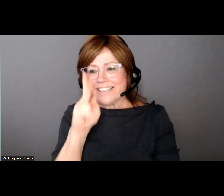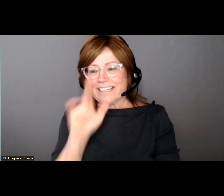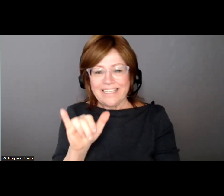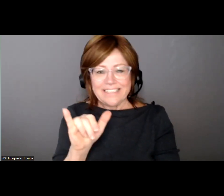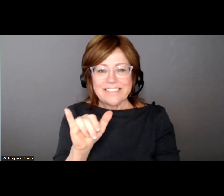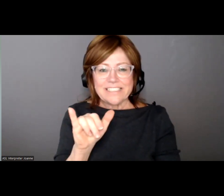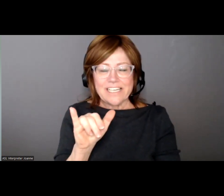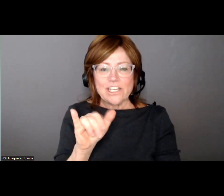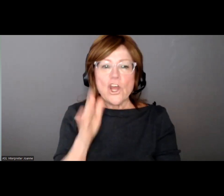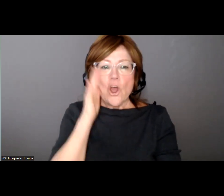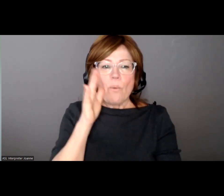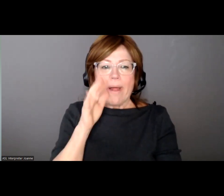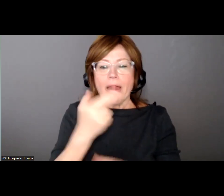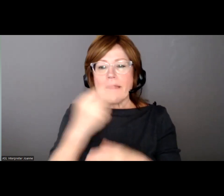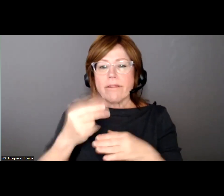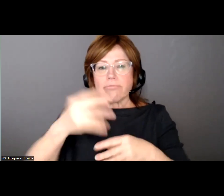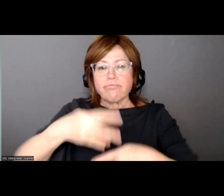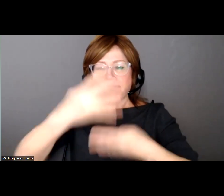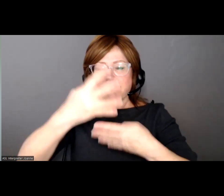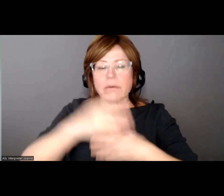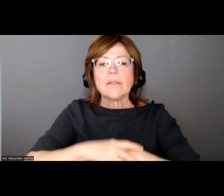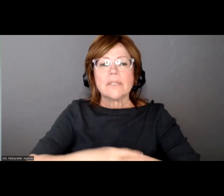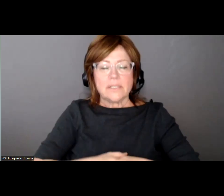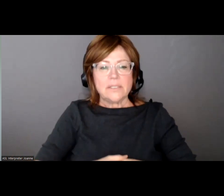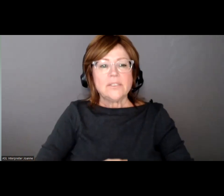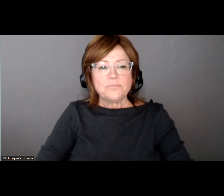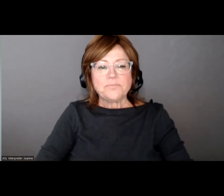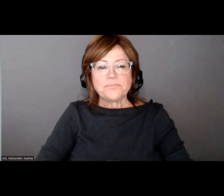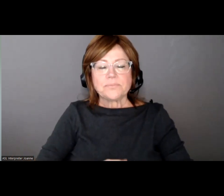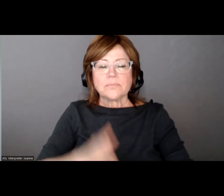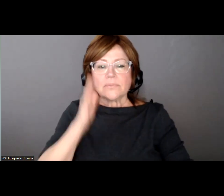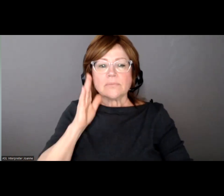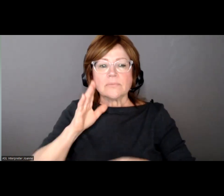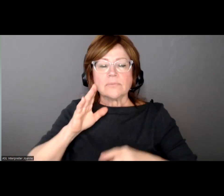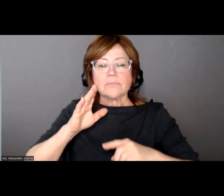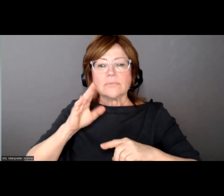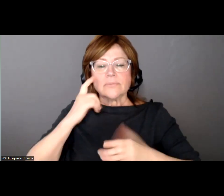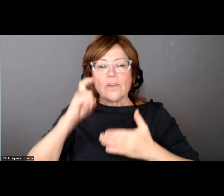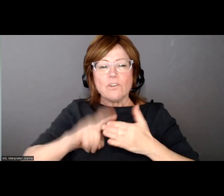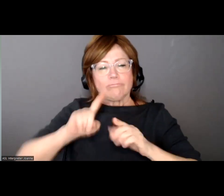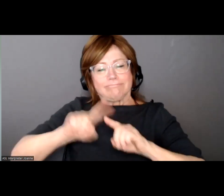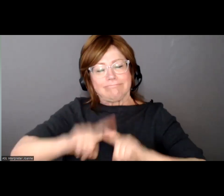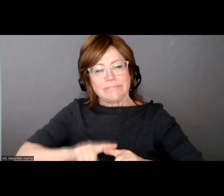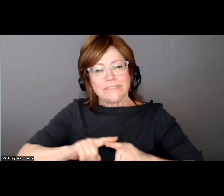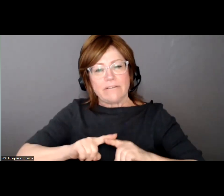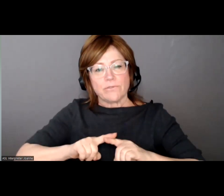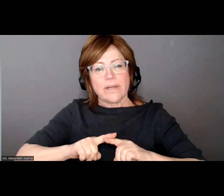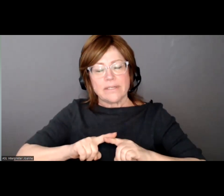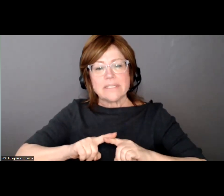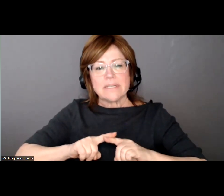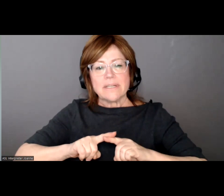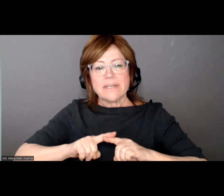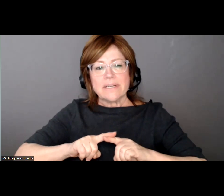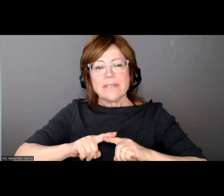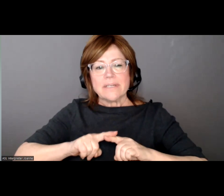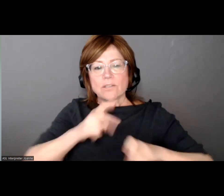the result again underneath of it. It shows the different iterations of that hashtag and how many posts